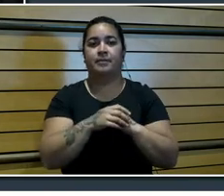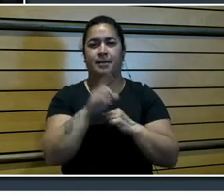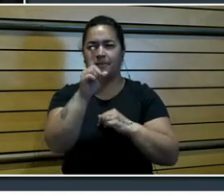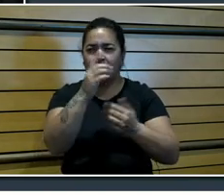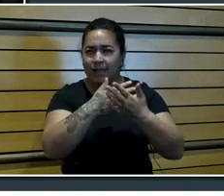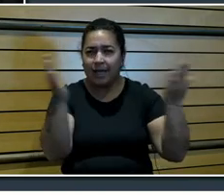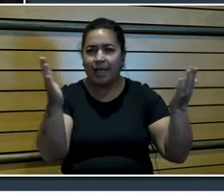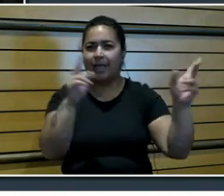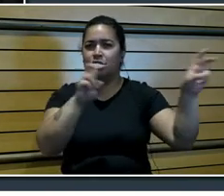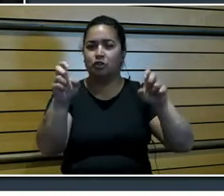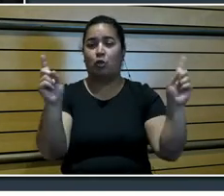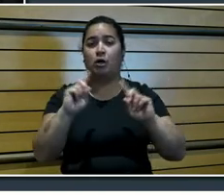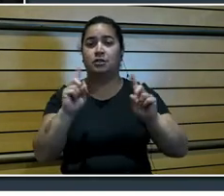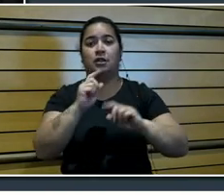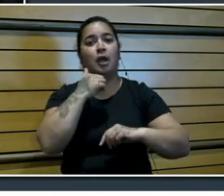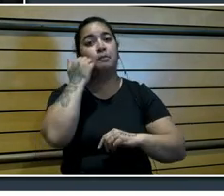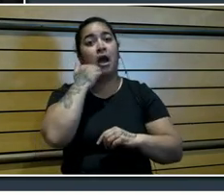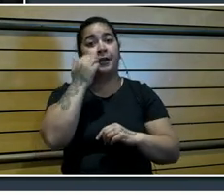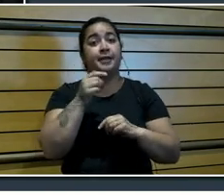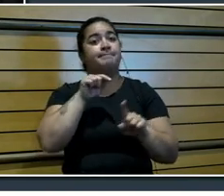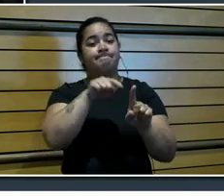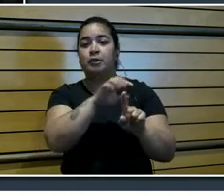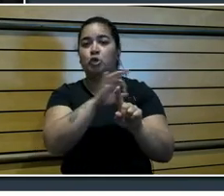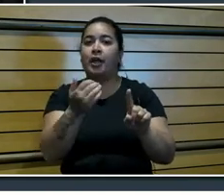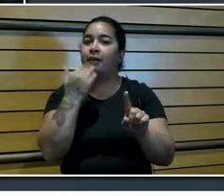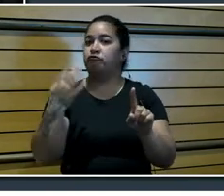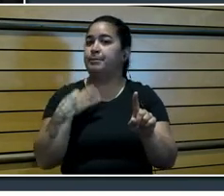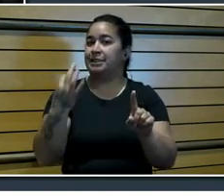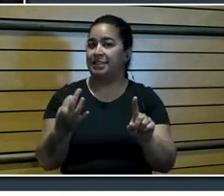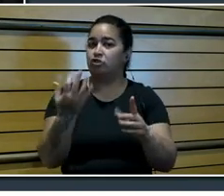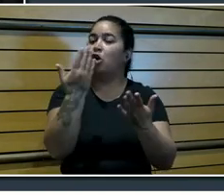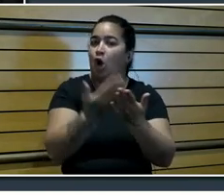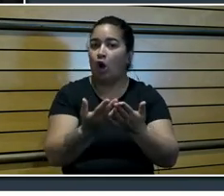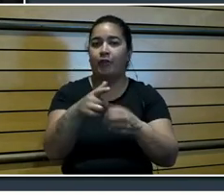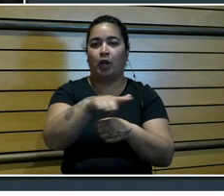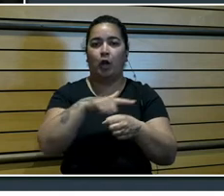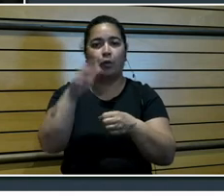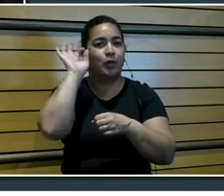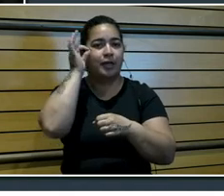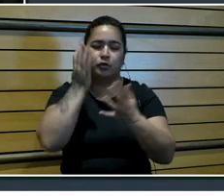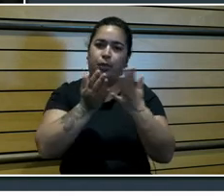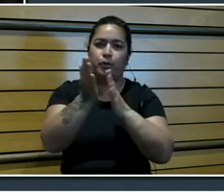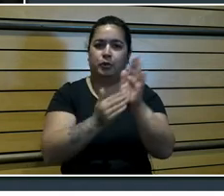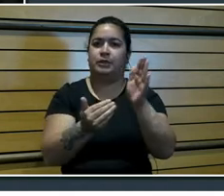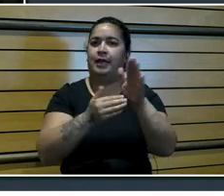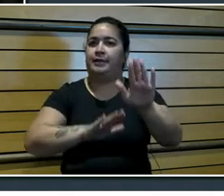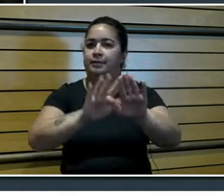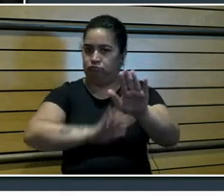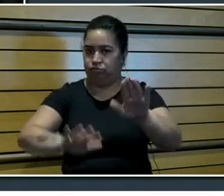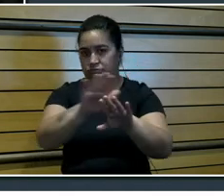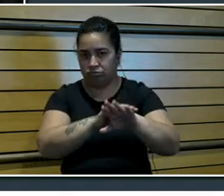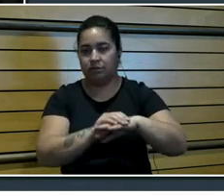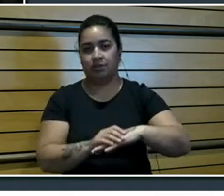this approach is that Māori are significantly underrepresented on many of our local councils across Aotearoa, as it's much more